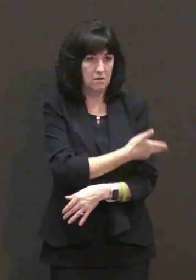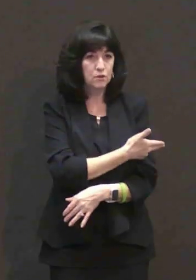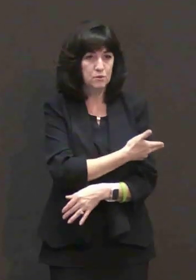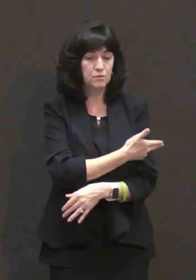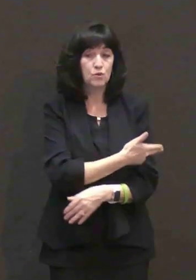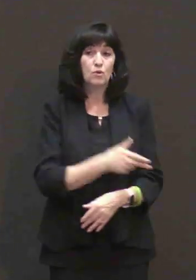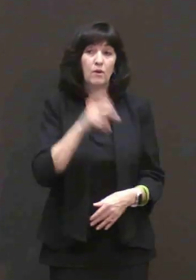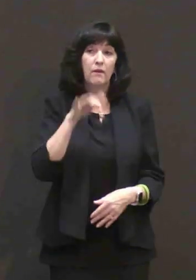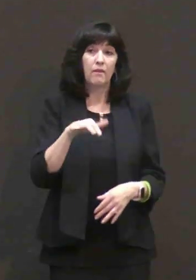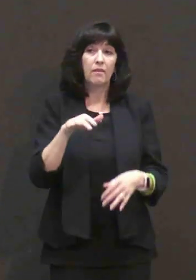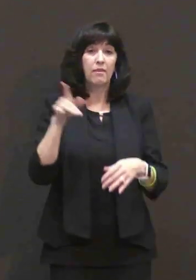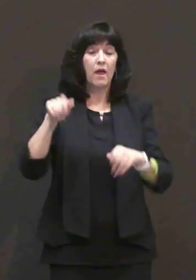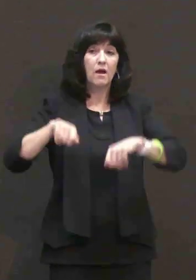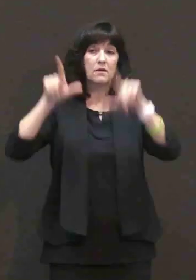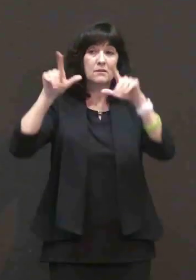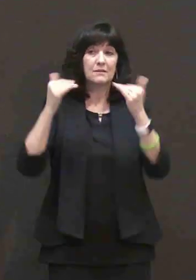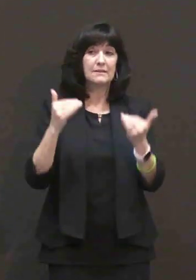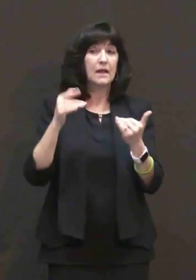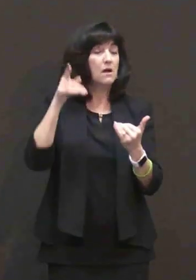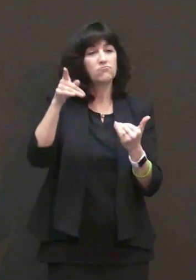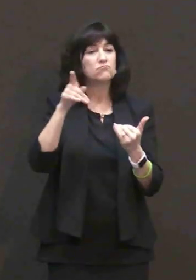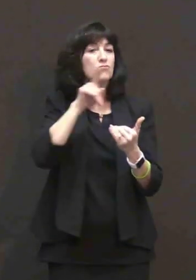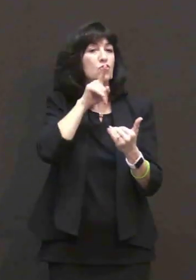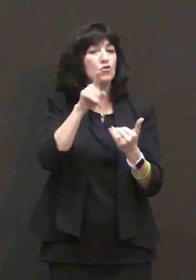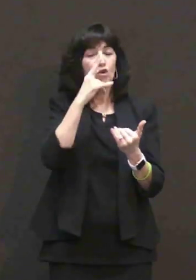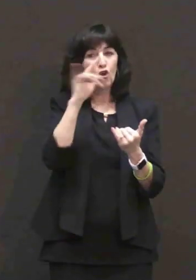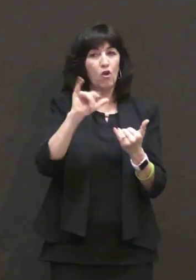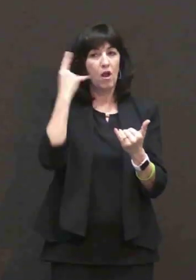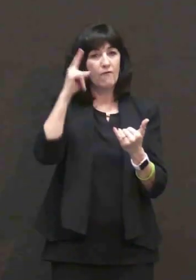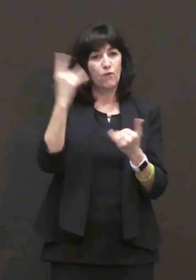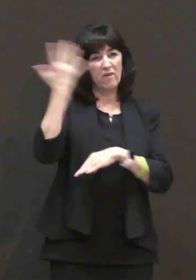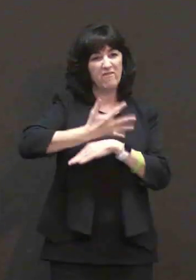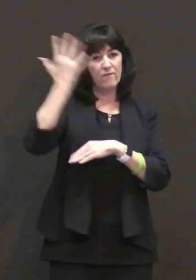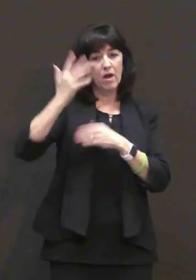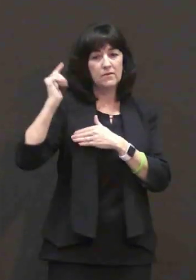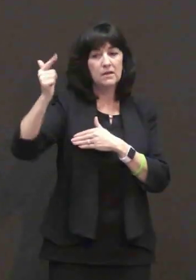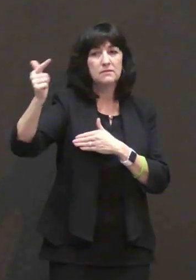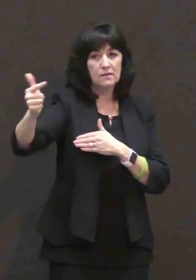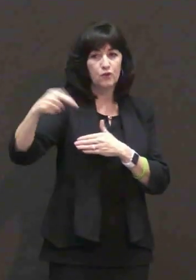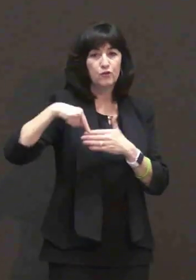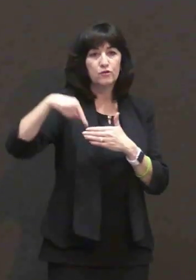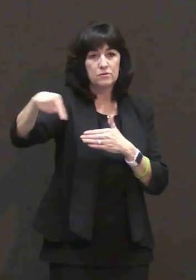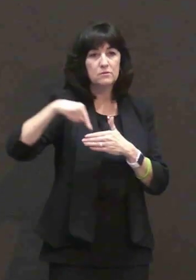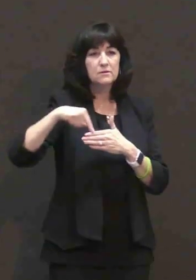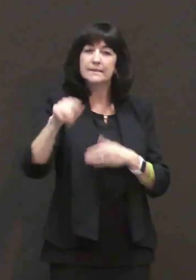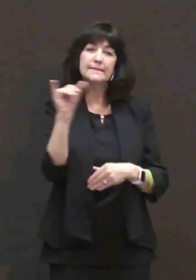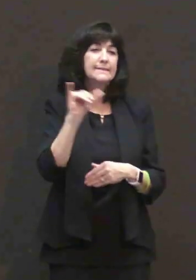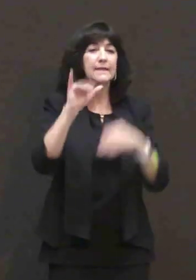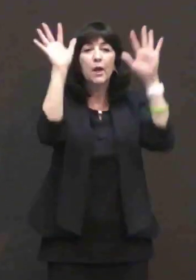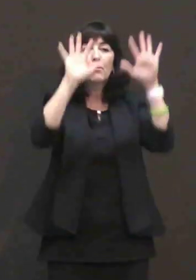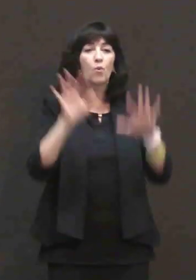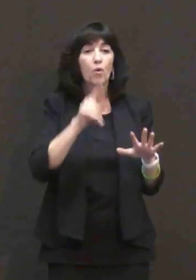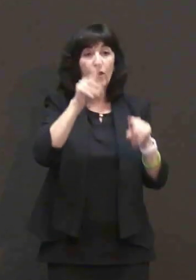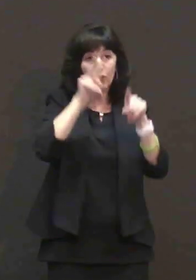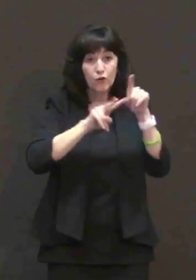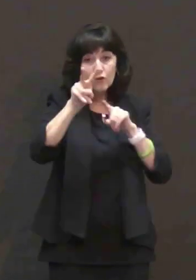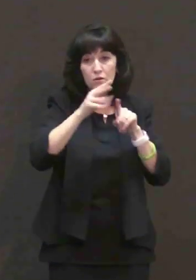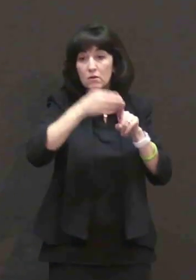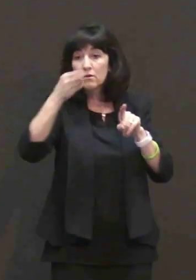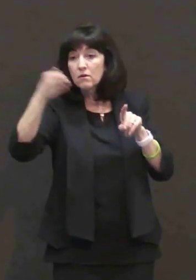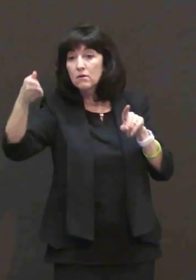that's up there now looks about 5 days out. We do 20%, we're looking 5 days out. It's like a weather forecast. The shorter term you look out, the